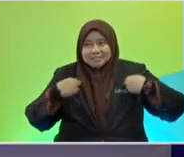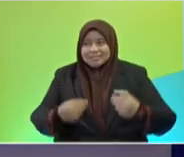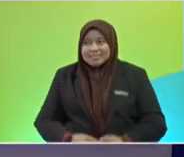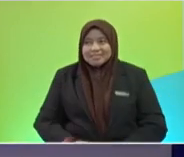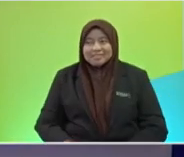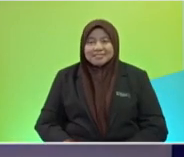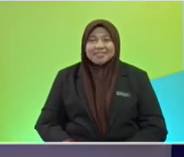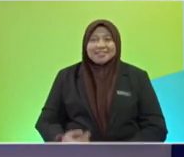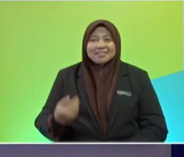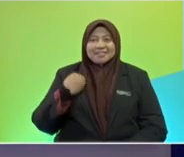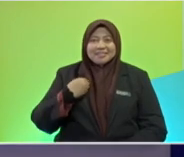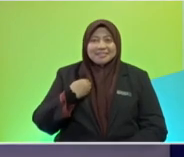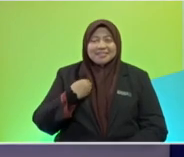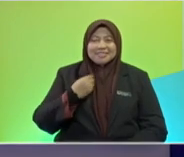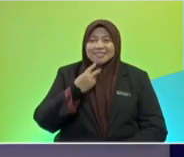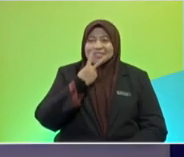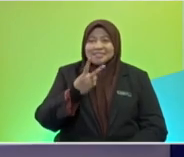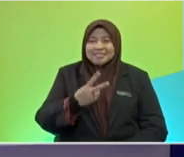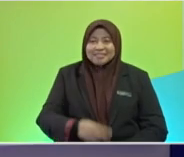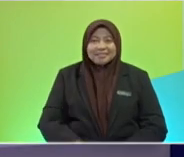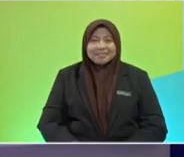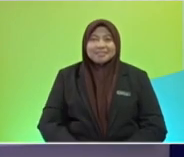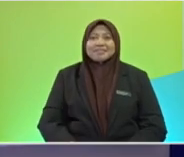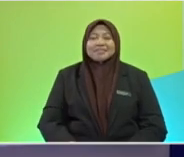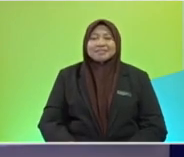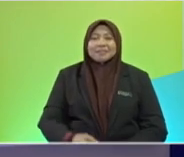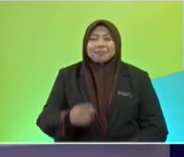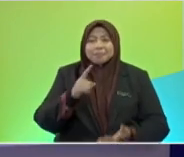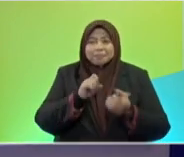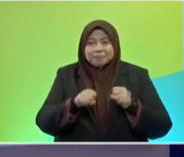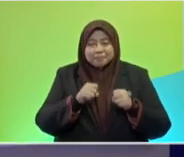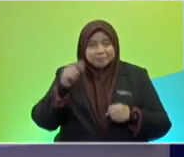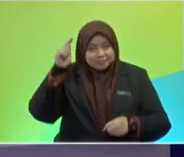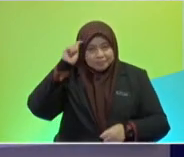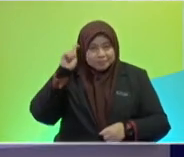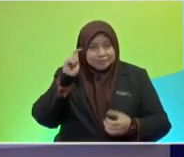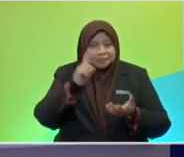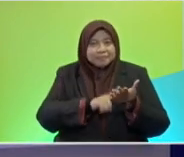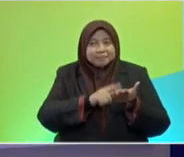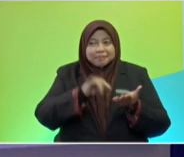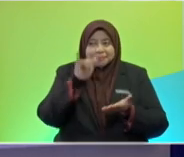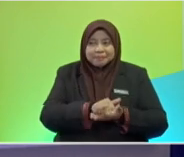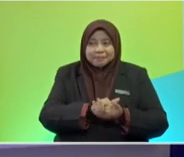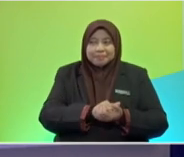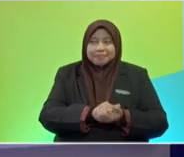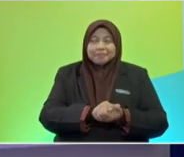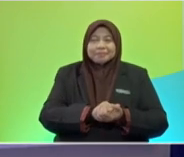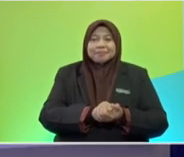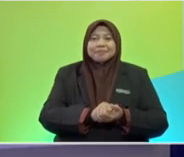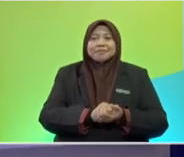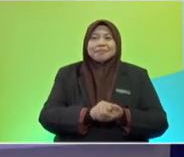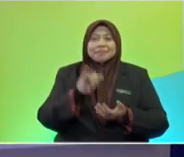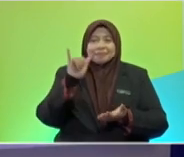sounds. That's my animal sound. Rawr. Can anyone guess what it is? What is it? Ah, it's